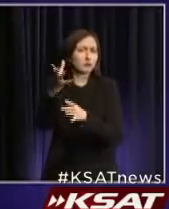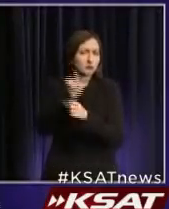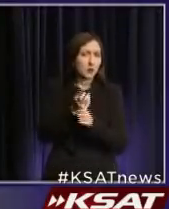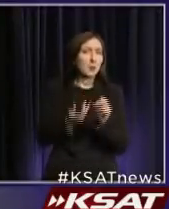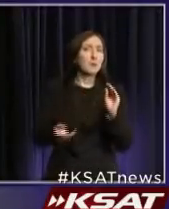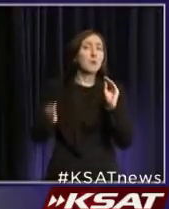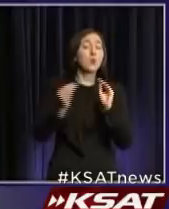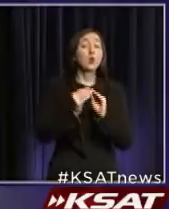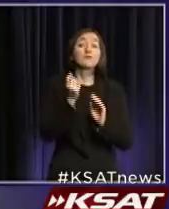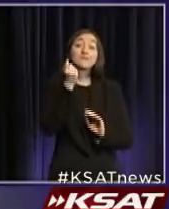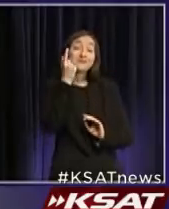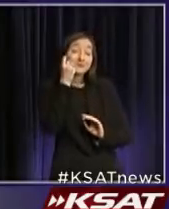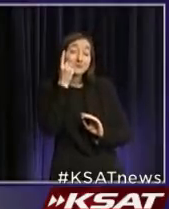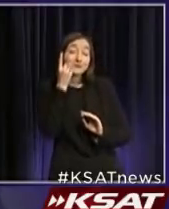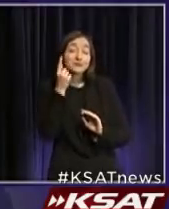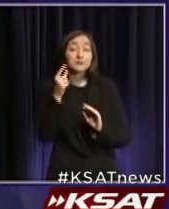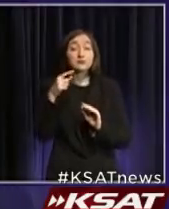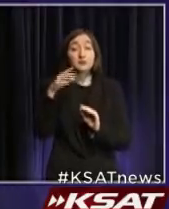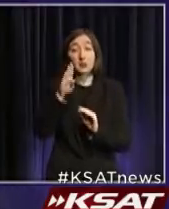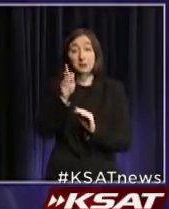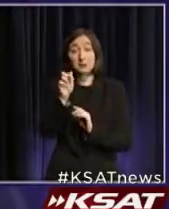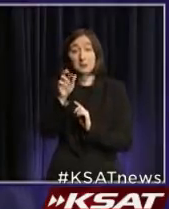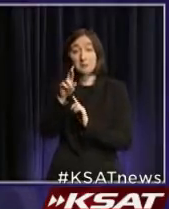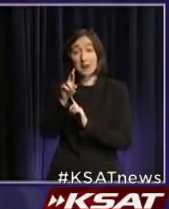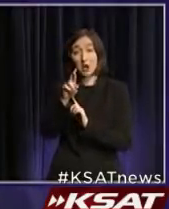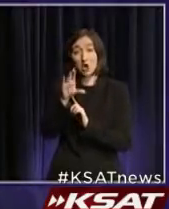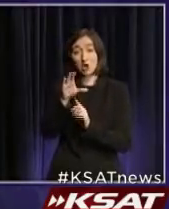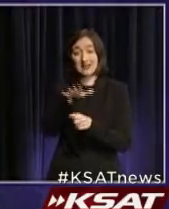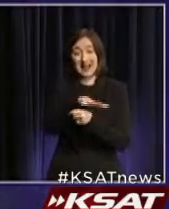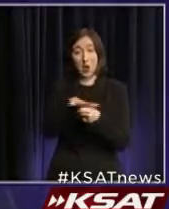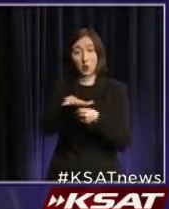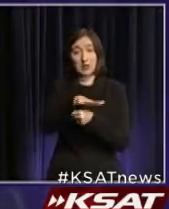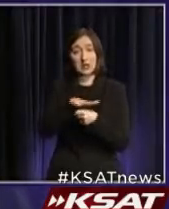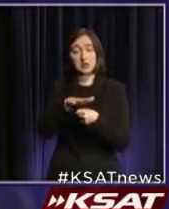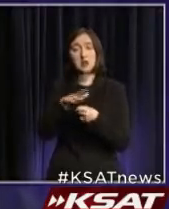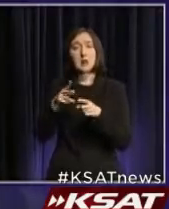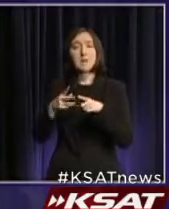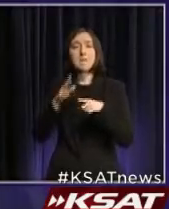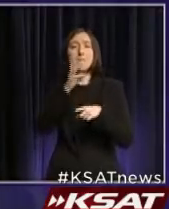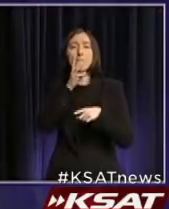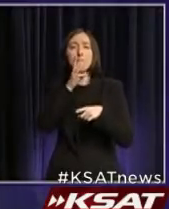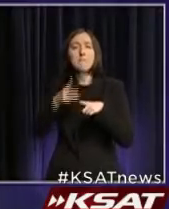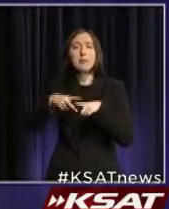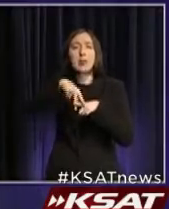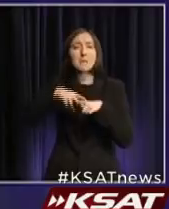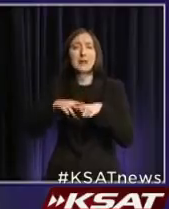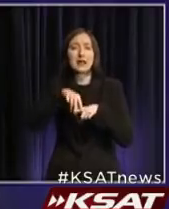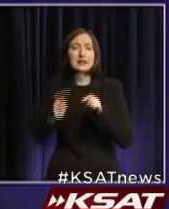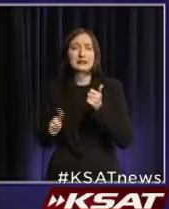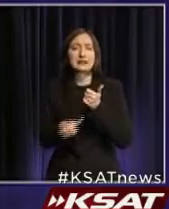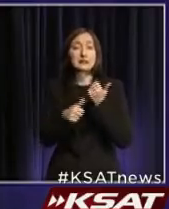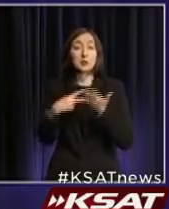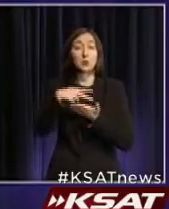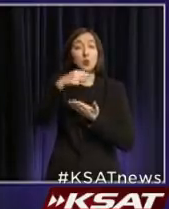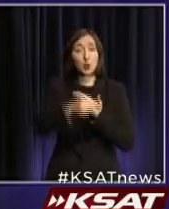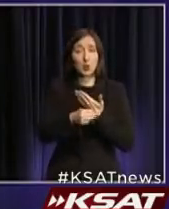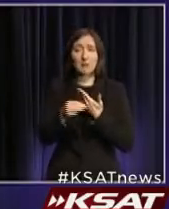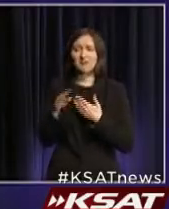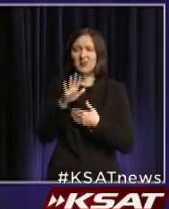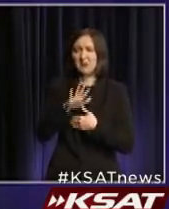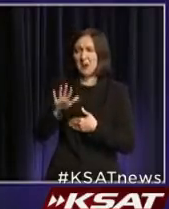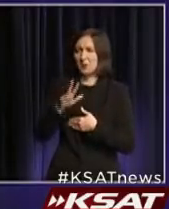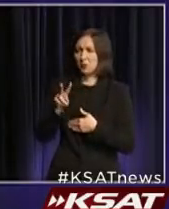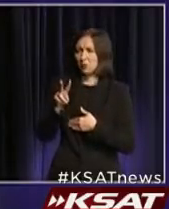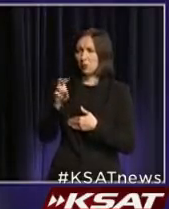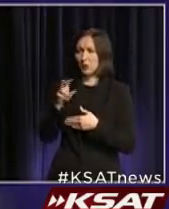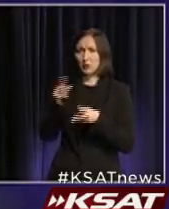Plumbing Assistance Program. As of actually through today, about 200 folks have inquired about plumbing